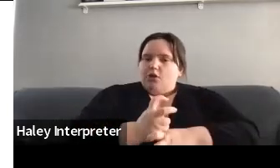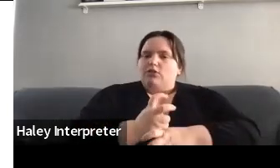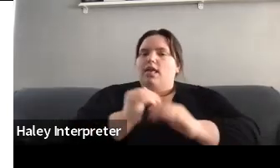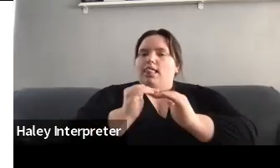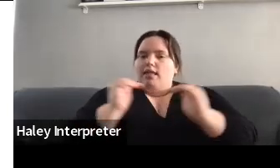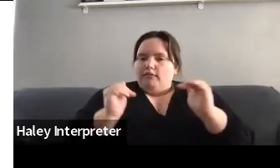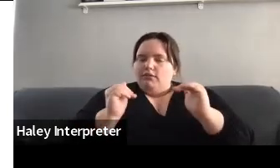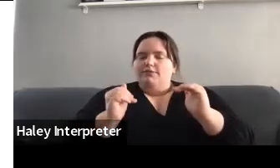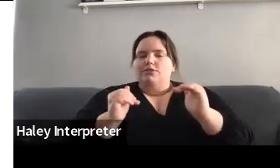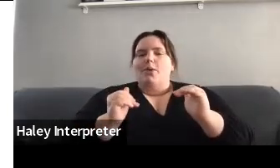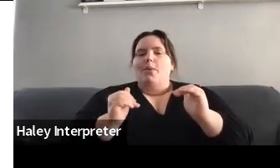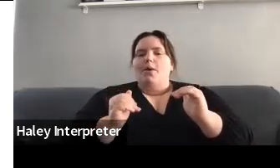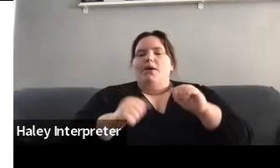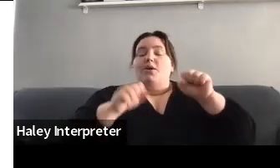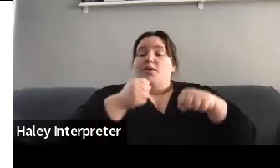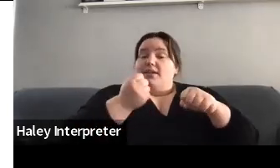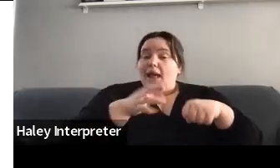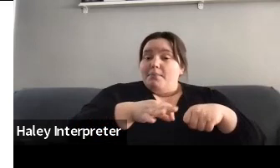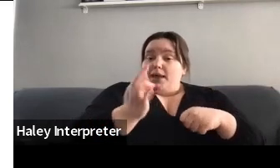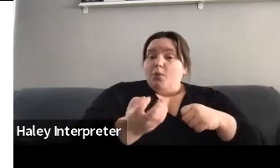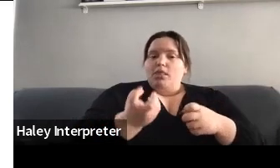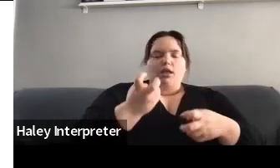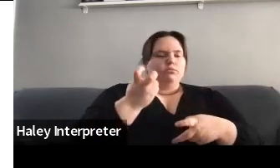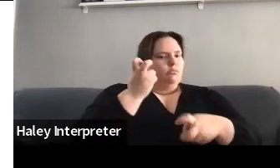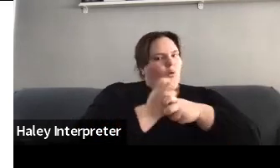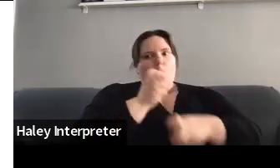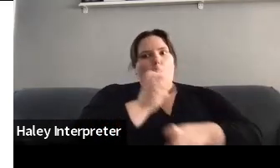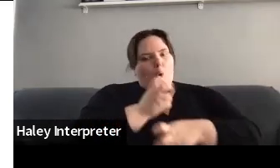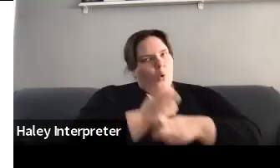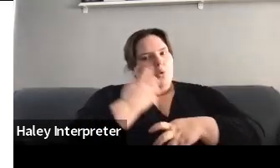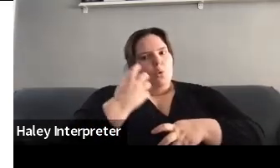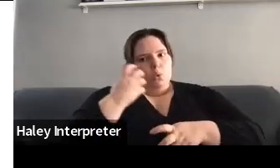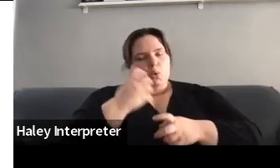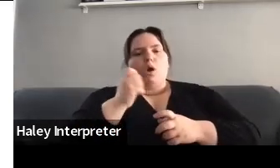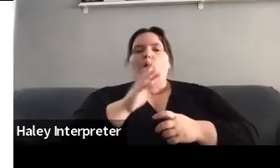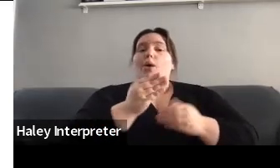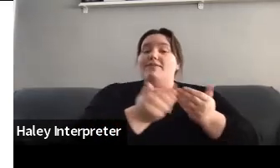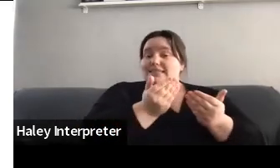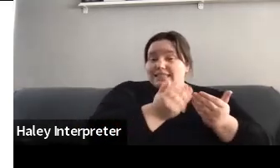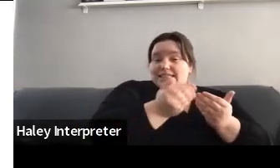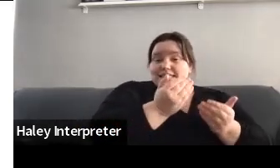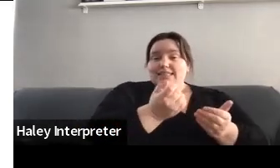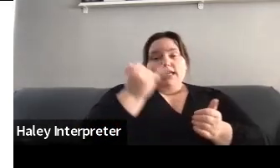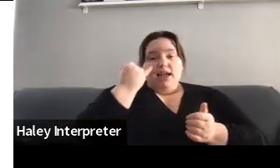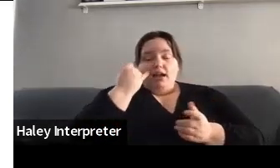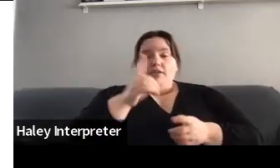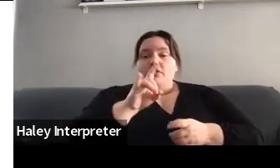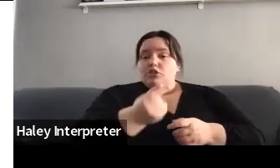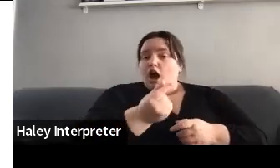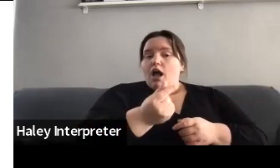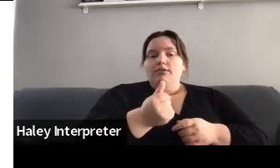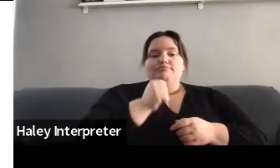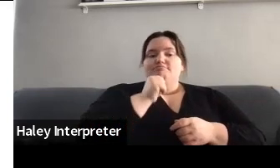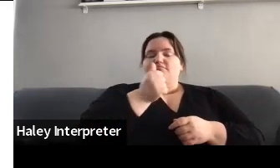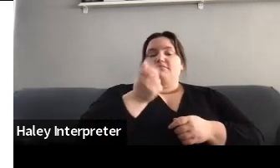so you can choose one that's very, very difficult. You can choose one that's easier if your dog is just getting used to it. There are